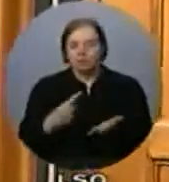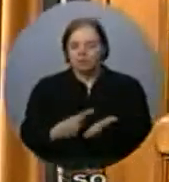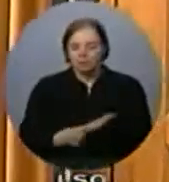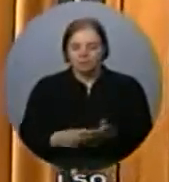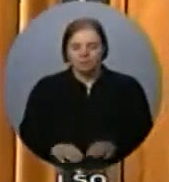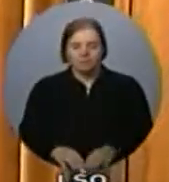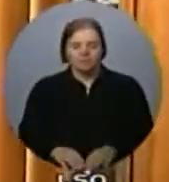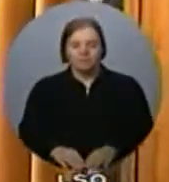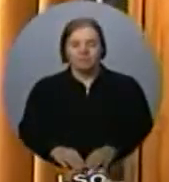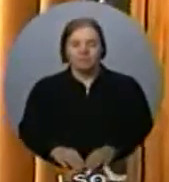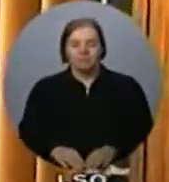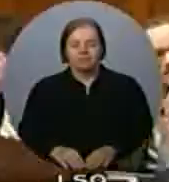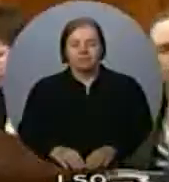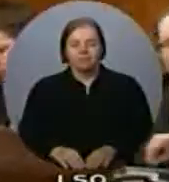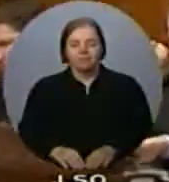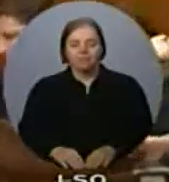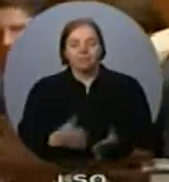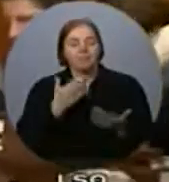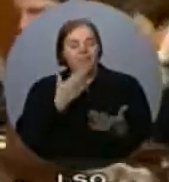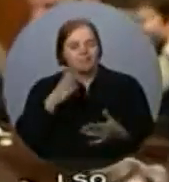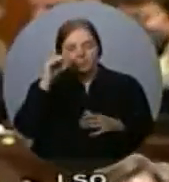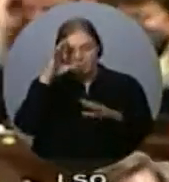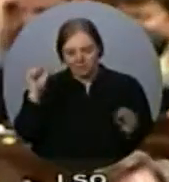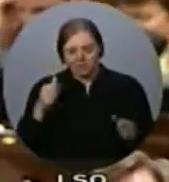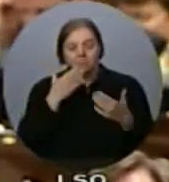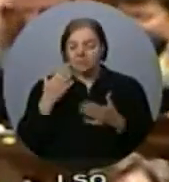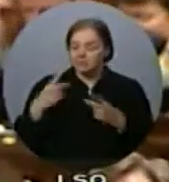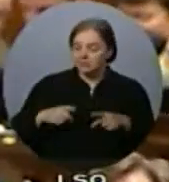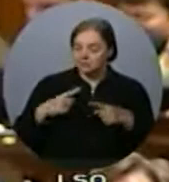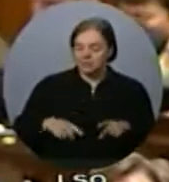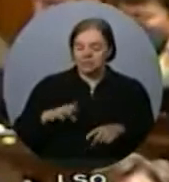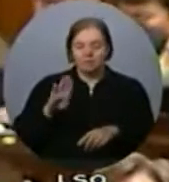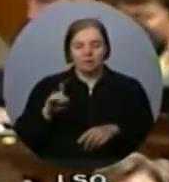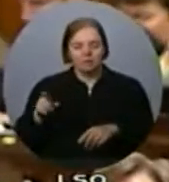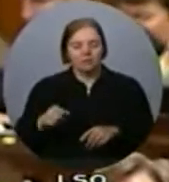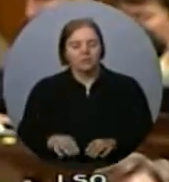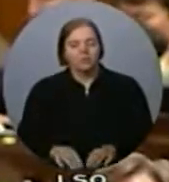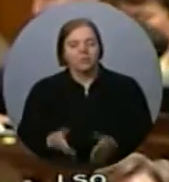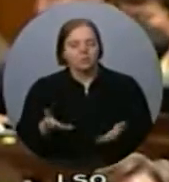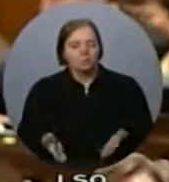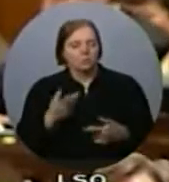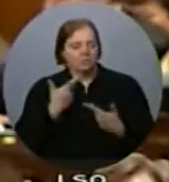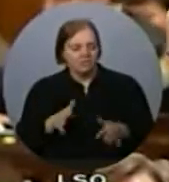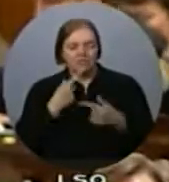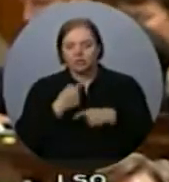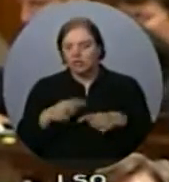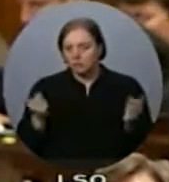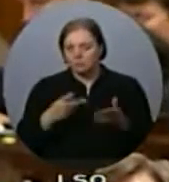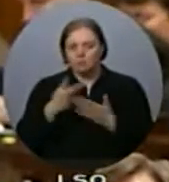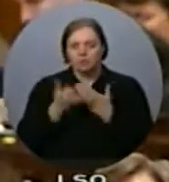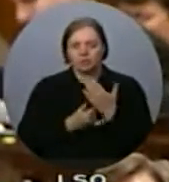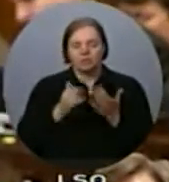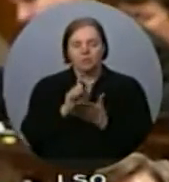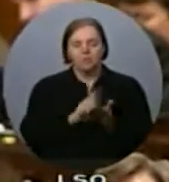Reform. Thank you, Mr. Speaker, and I thank the member from Brampton West for his question. Today I announced Bill C-20, the Fair Representation Act.